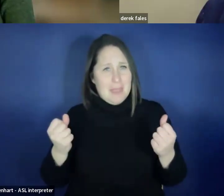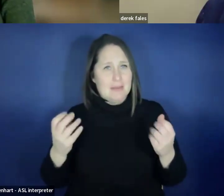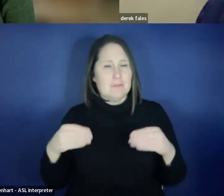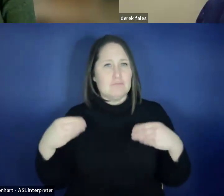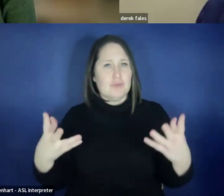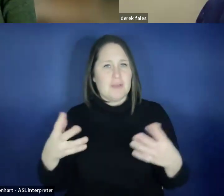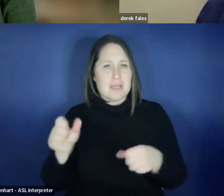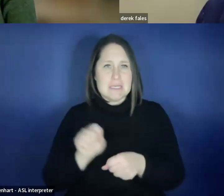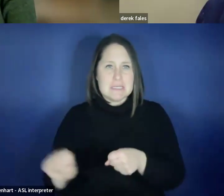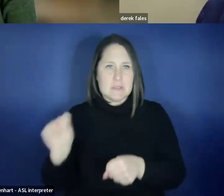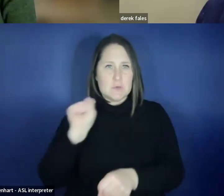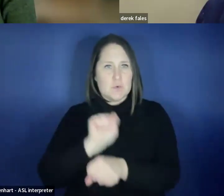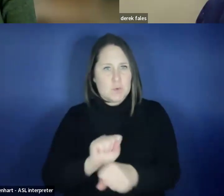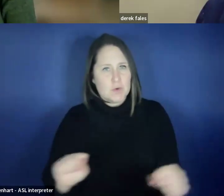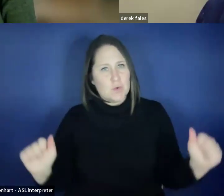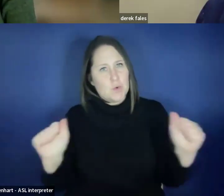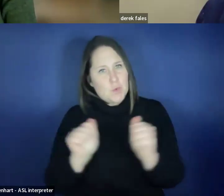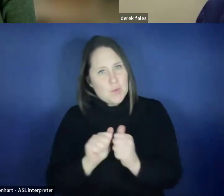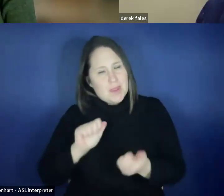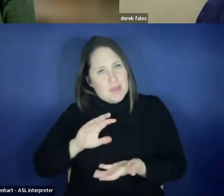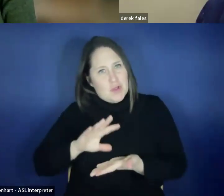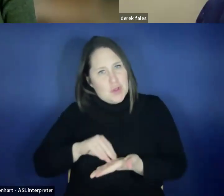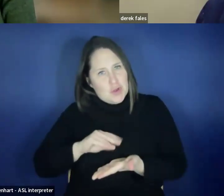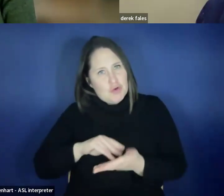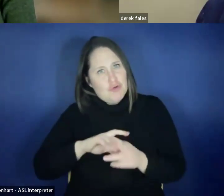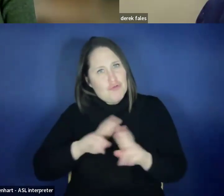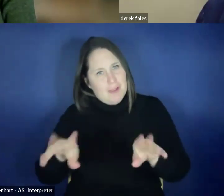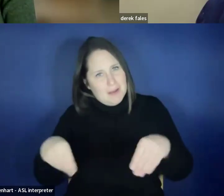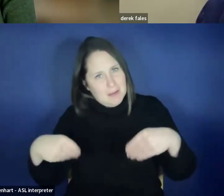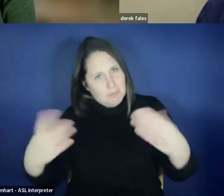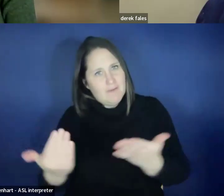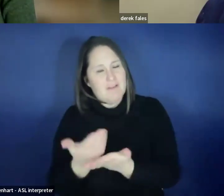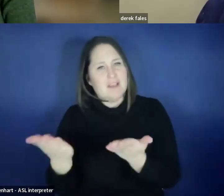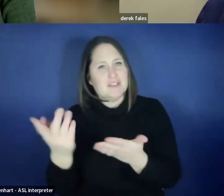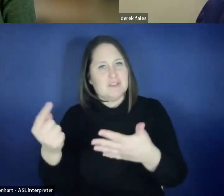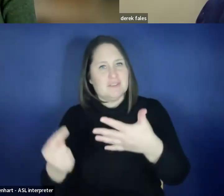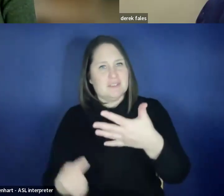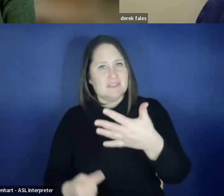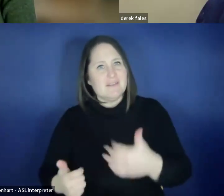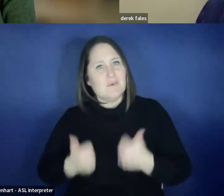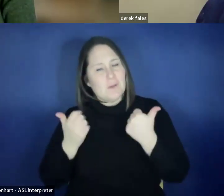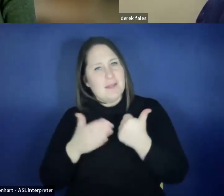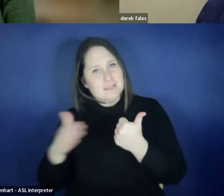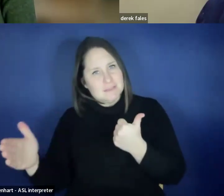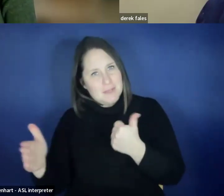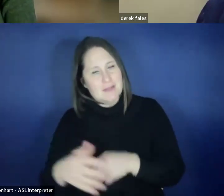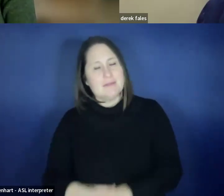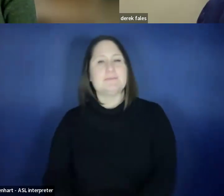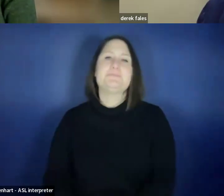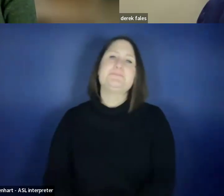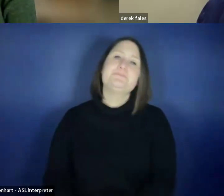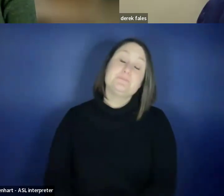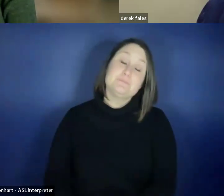with us to learn about and be ready to provide many of these new services in Lifespan. And as we said earlier,